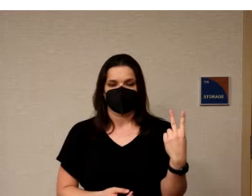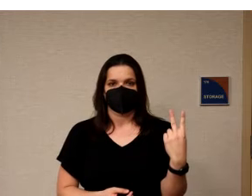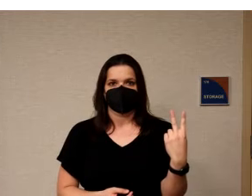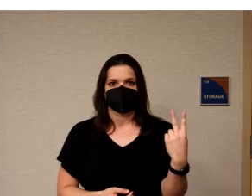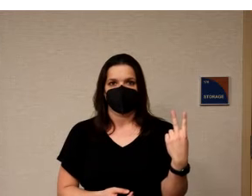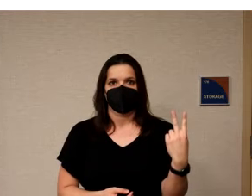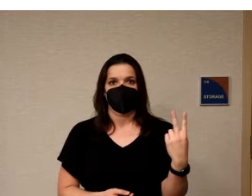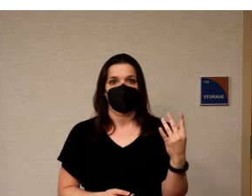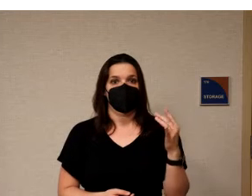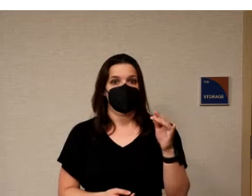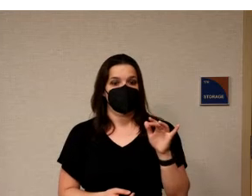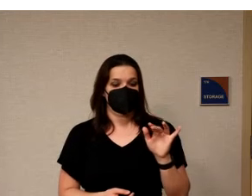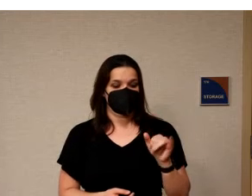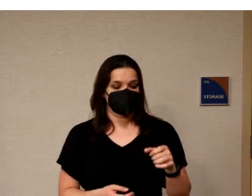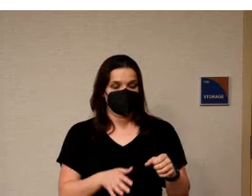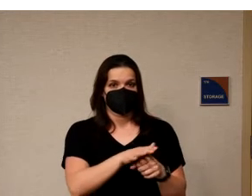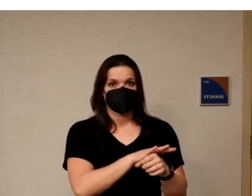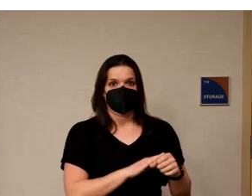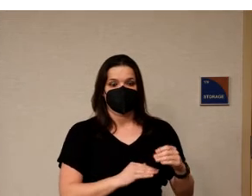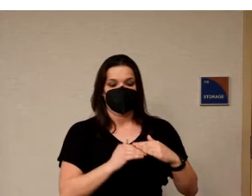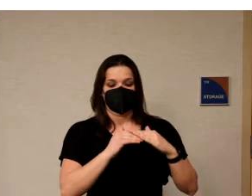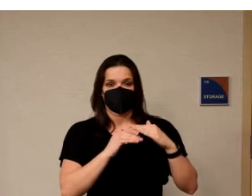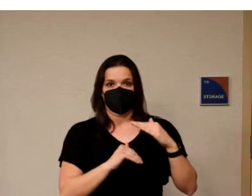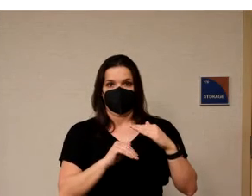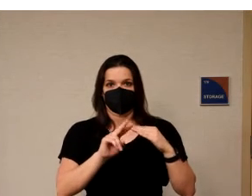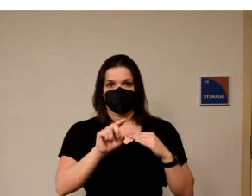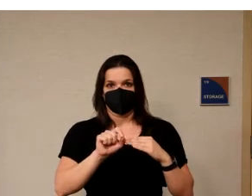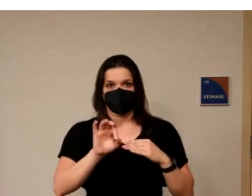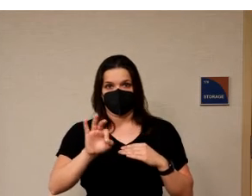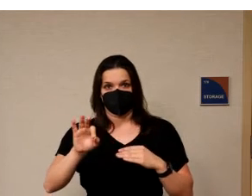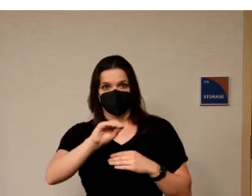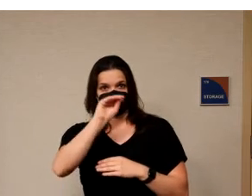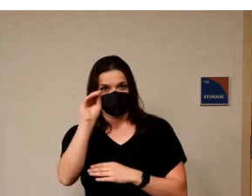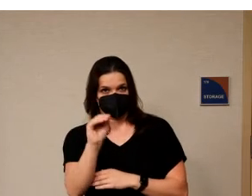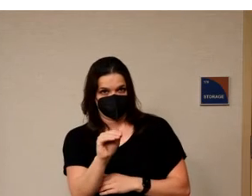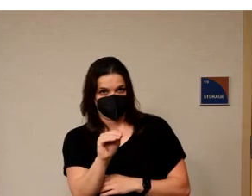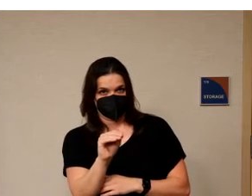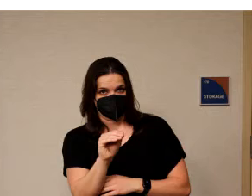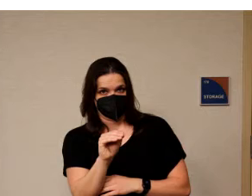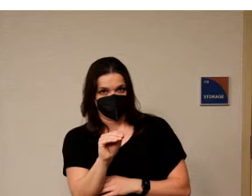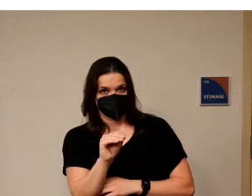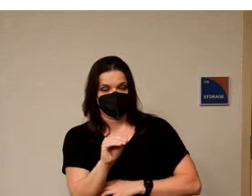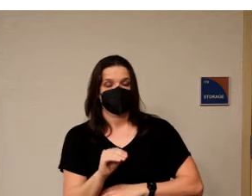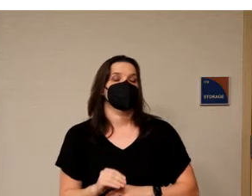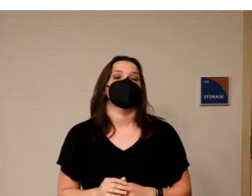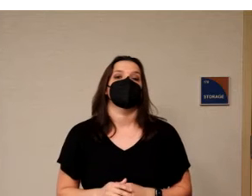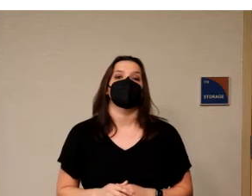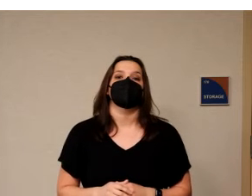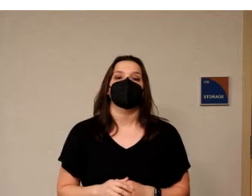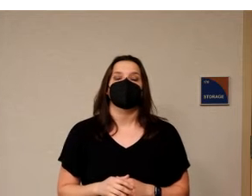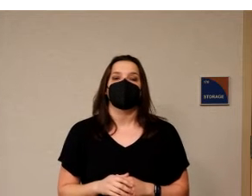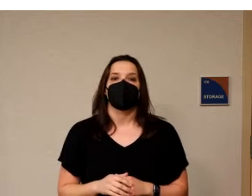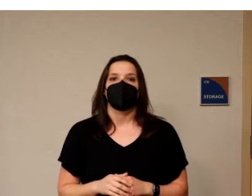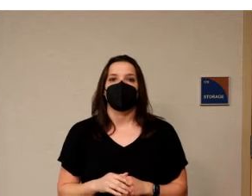So this one is under by 2.99% from the goal deviation,